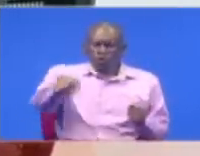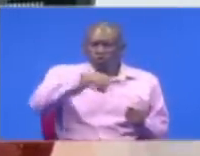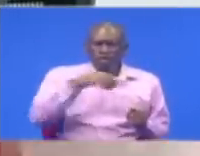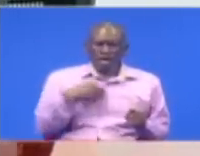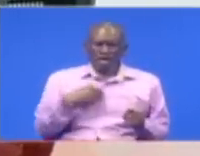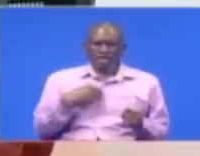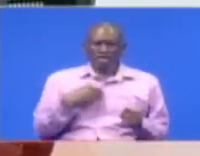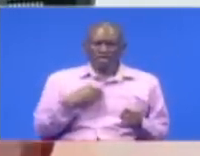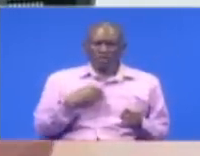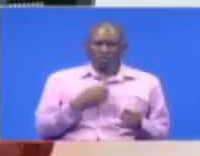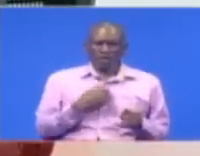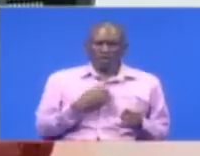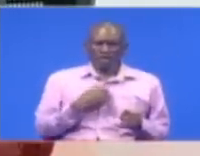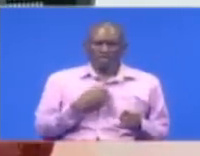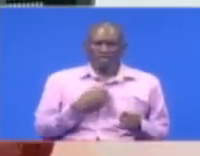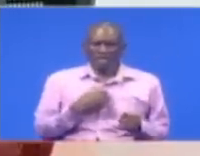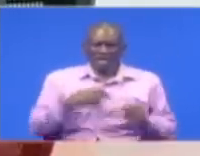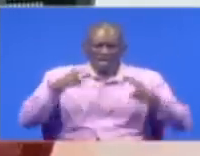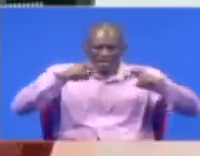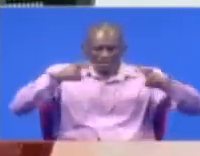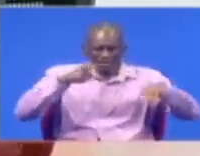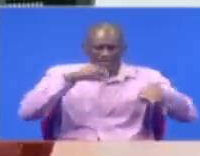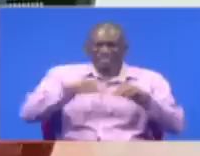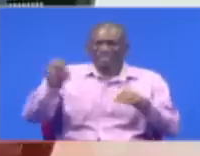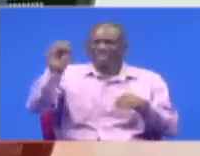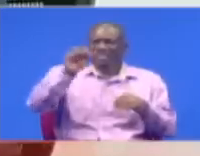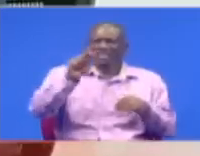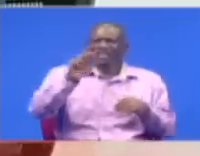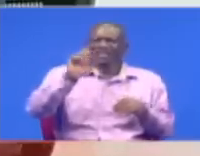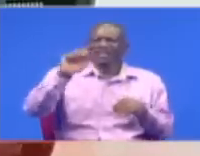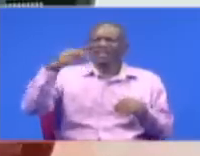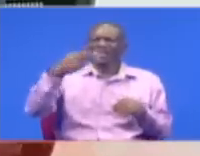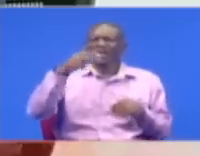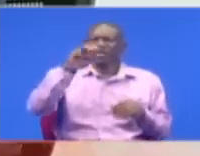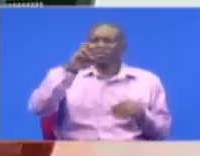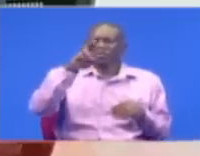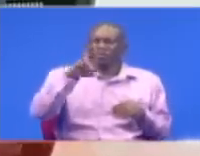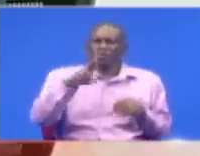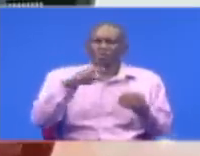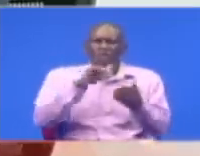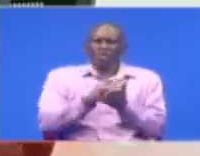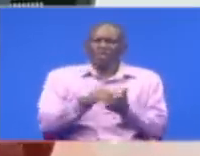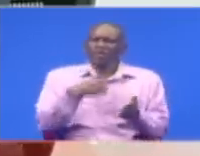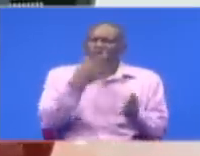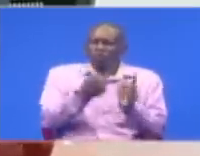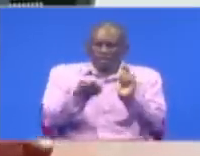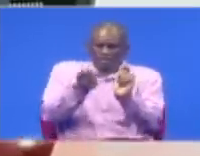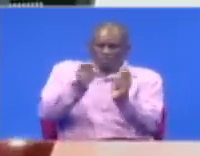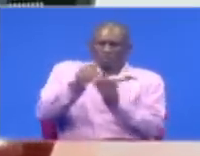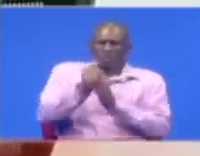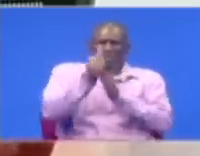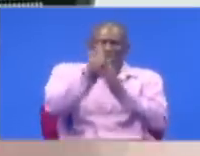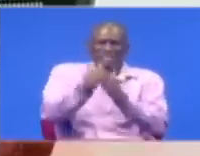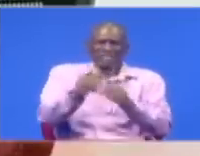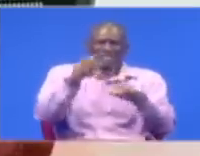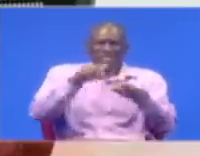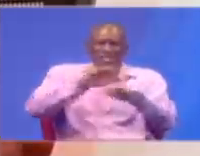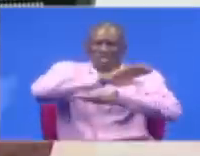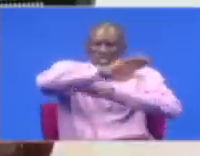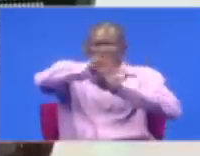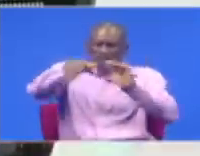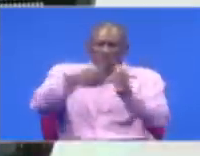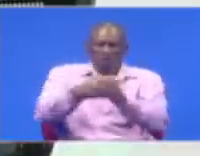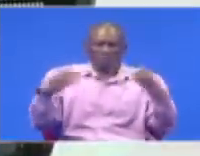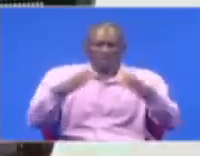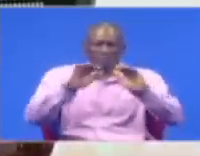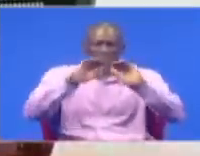empirical research at Strathmore about who are transformative leaders in all the companies